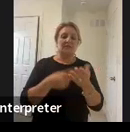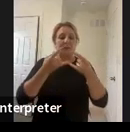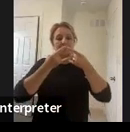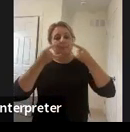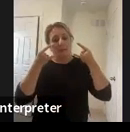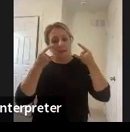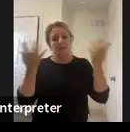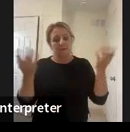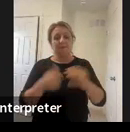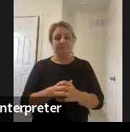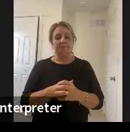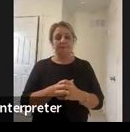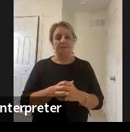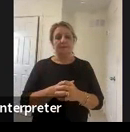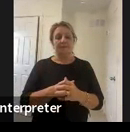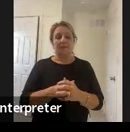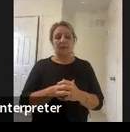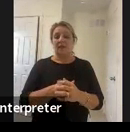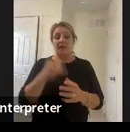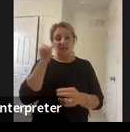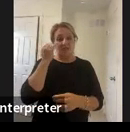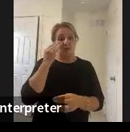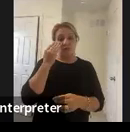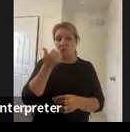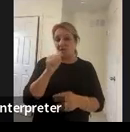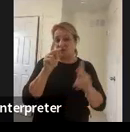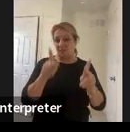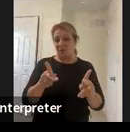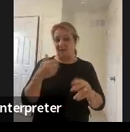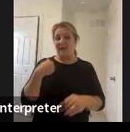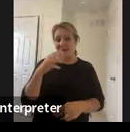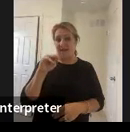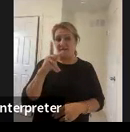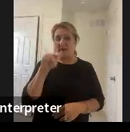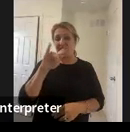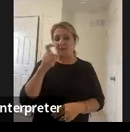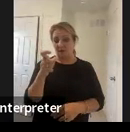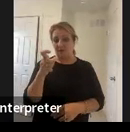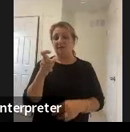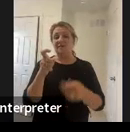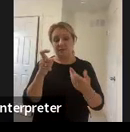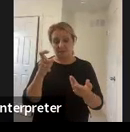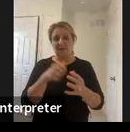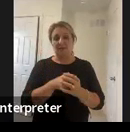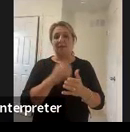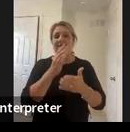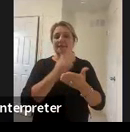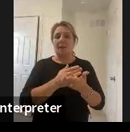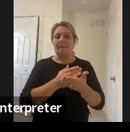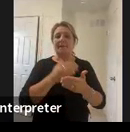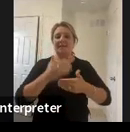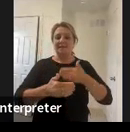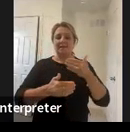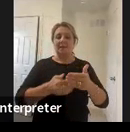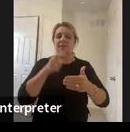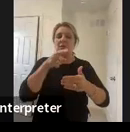mask. So if you know somebody with monkeypox, there are specific steps you do need to